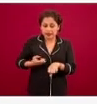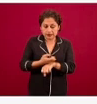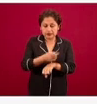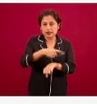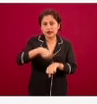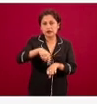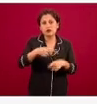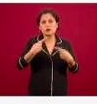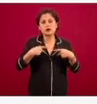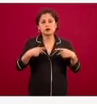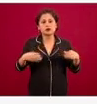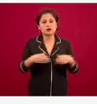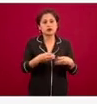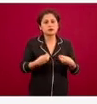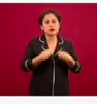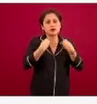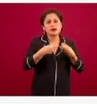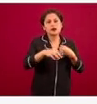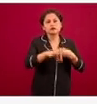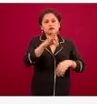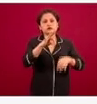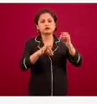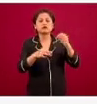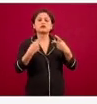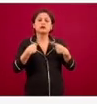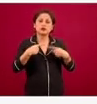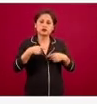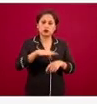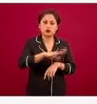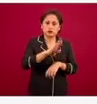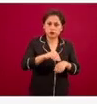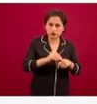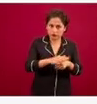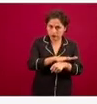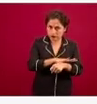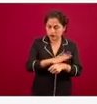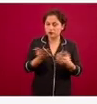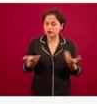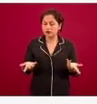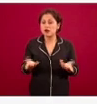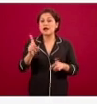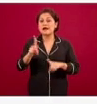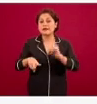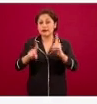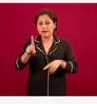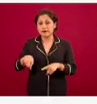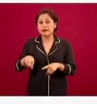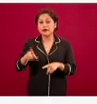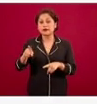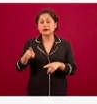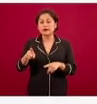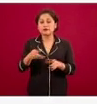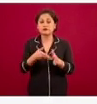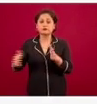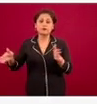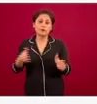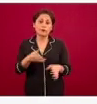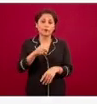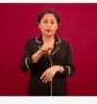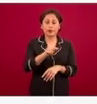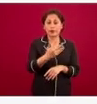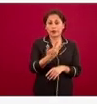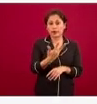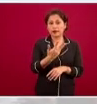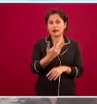population in each state. You can see the orange line, which is the mortality rate, and it also